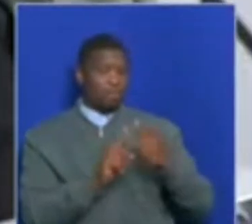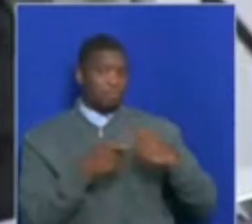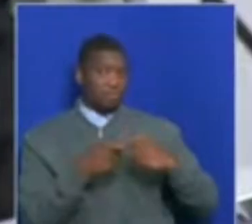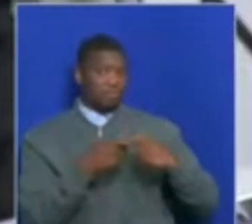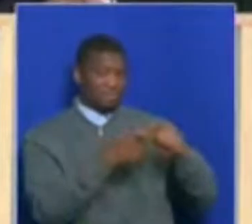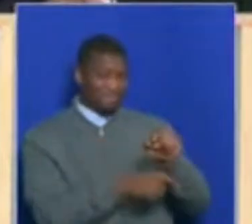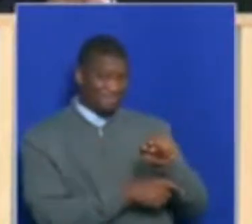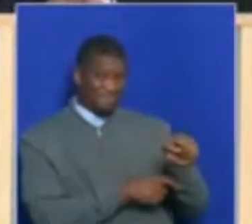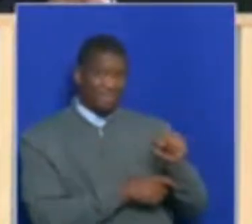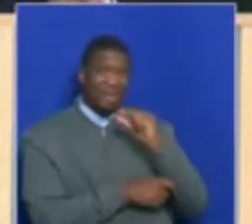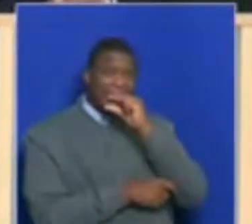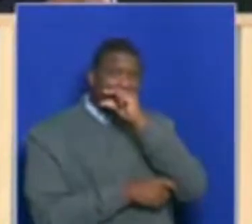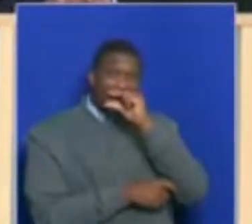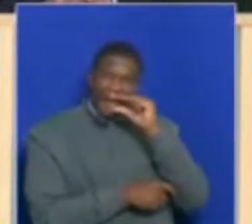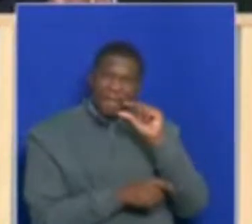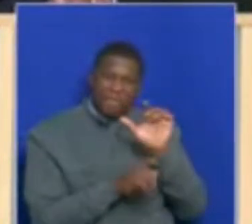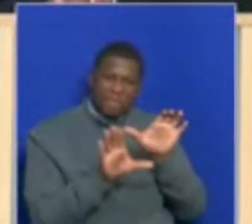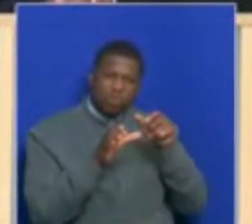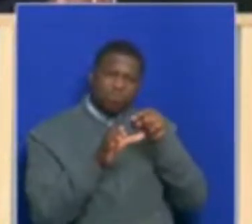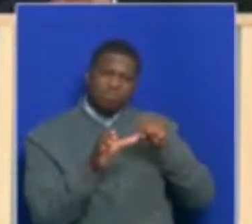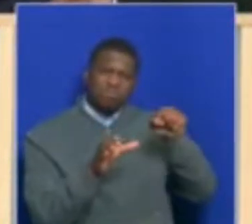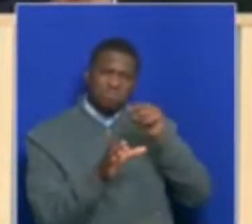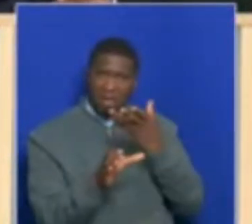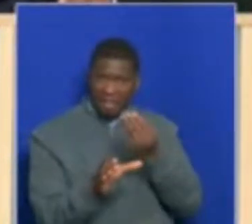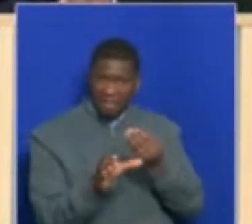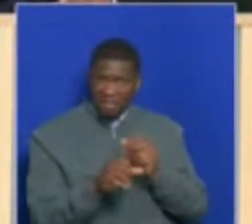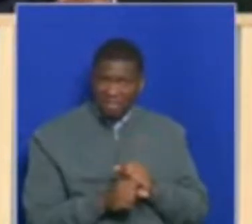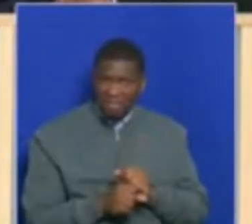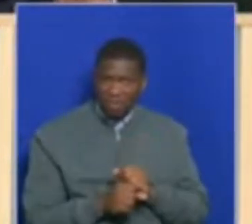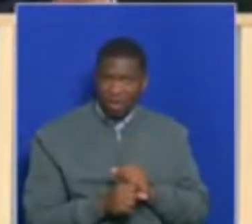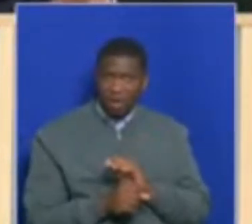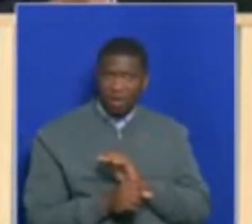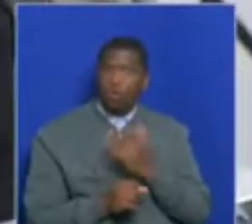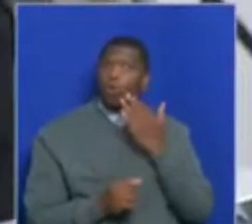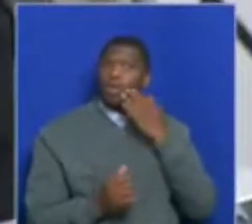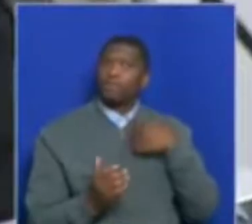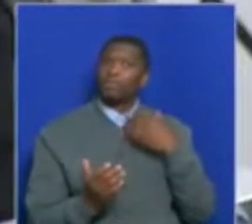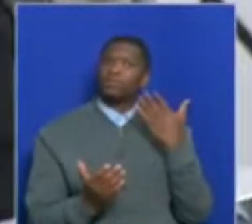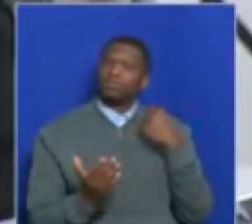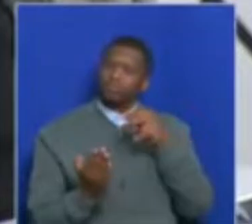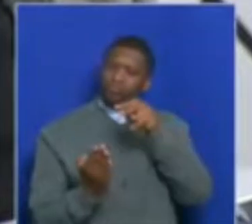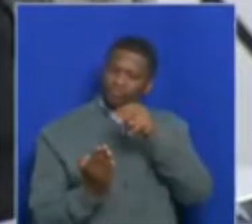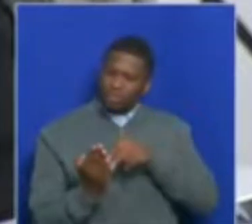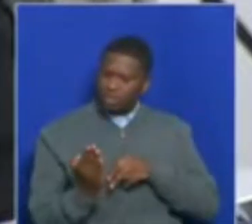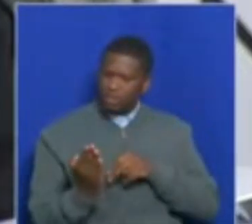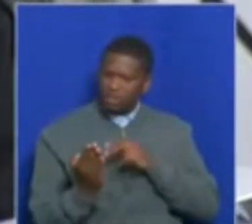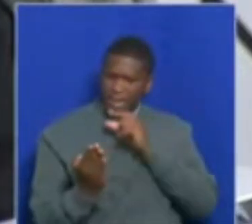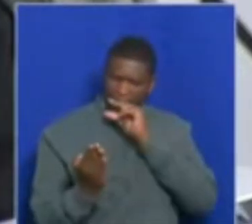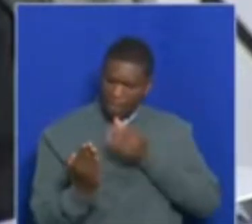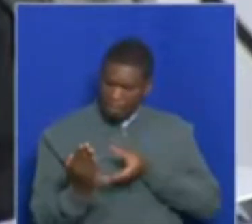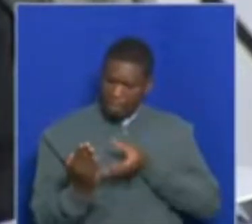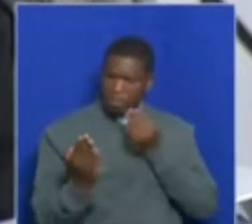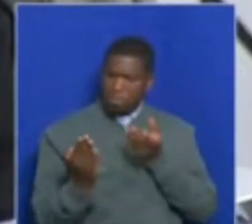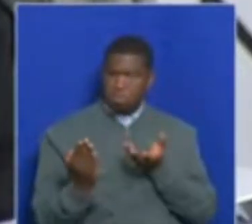I don't remember in your statement coming upon a I've name. got the names of the towing companies that they run.